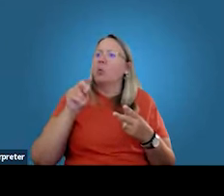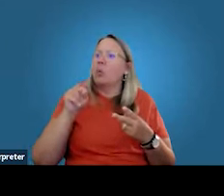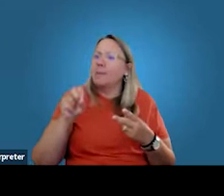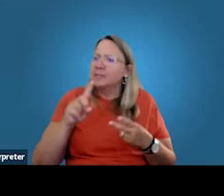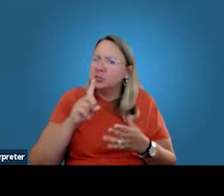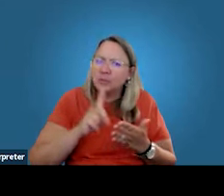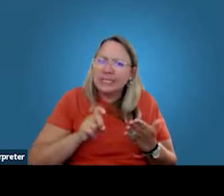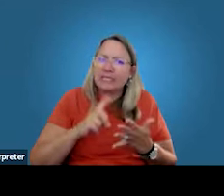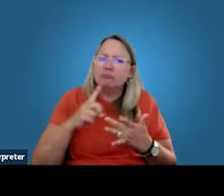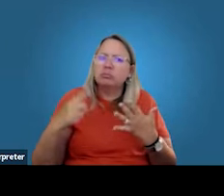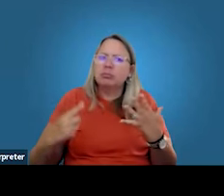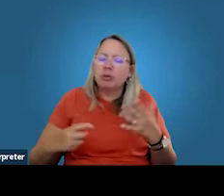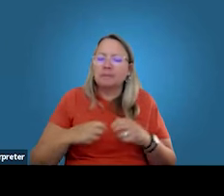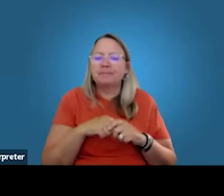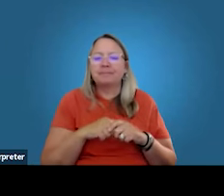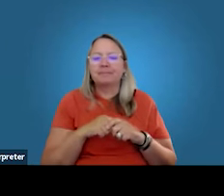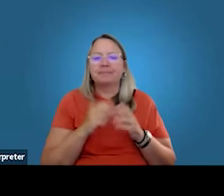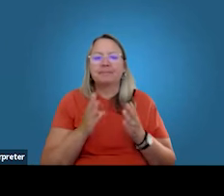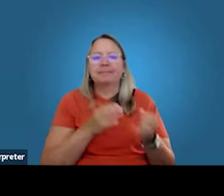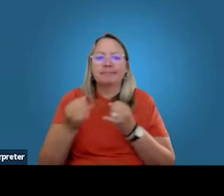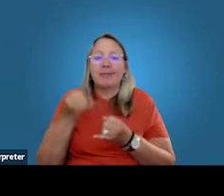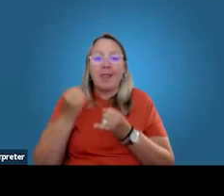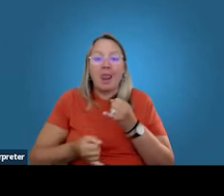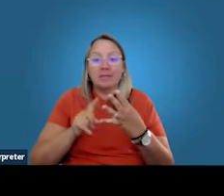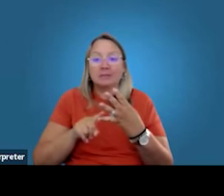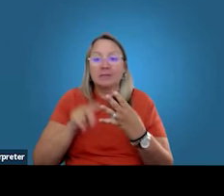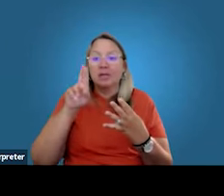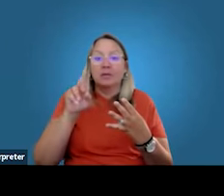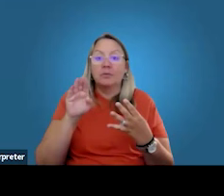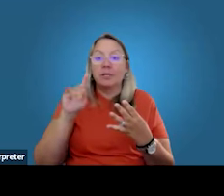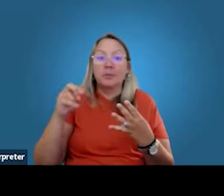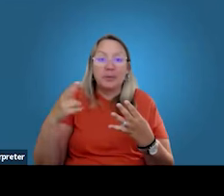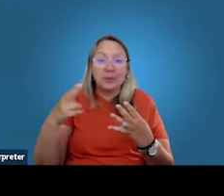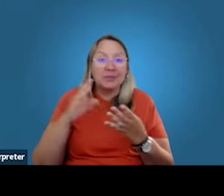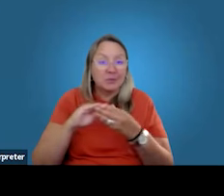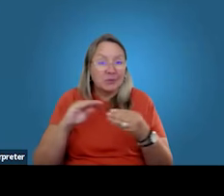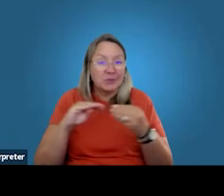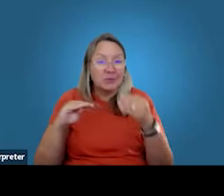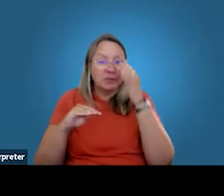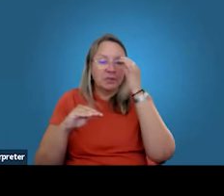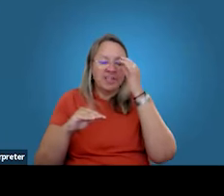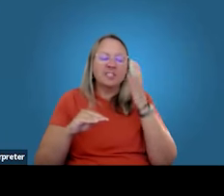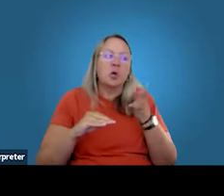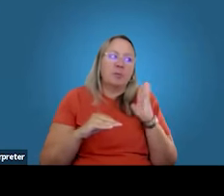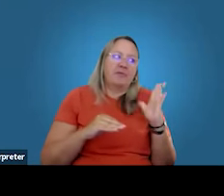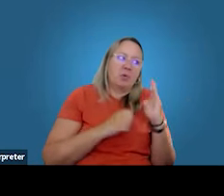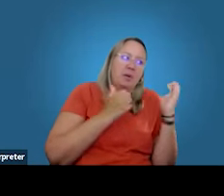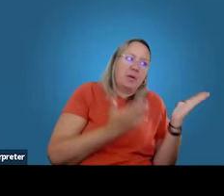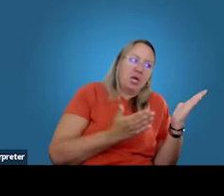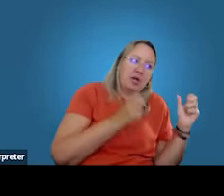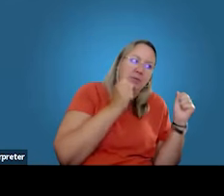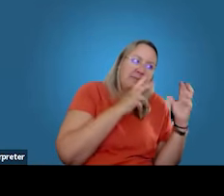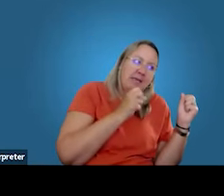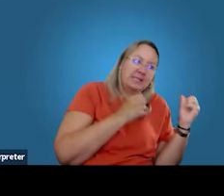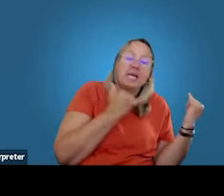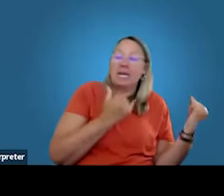place? And then the last one is a rebirth story. So we were here, it was amazing, now